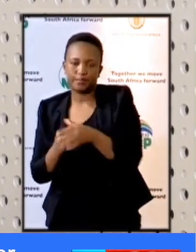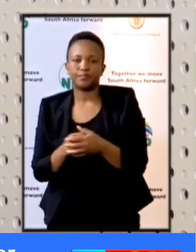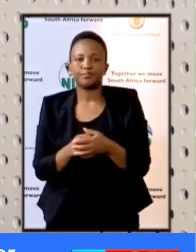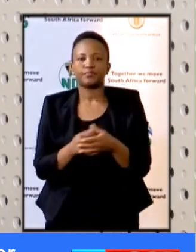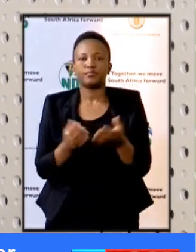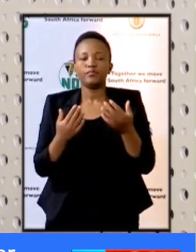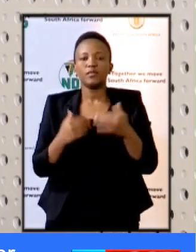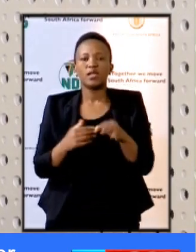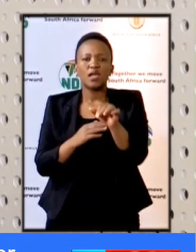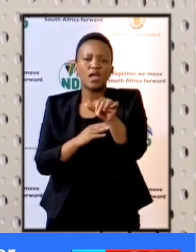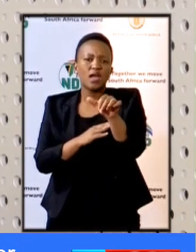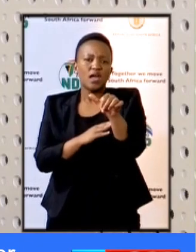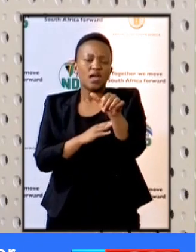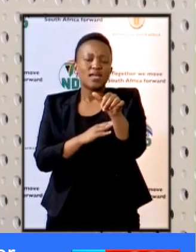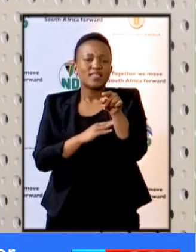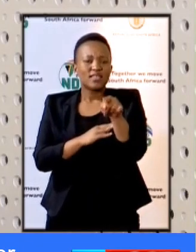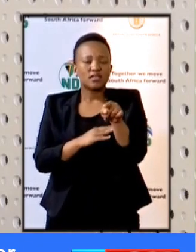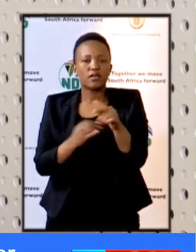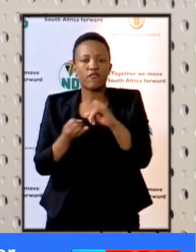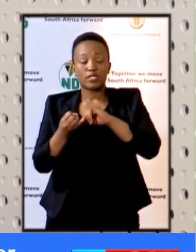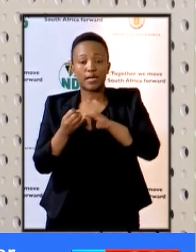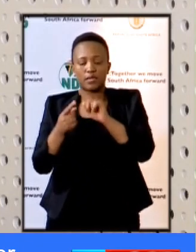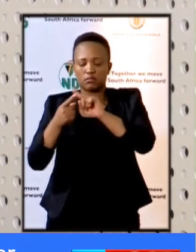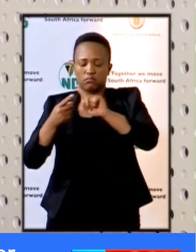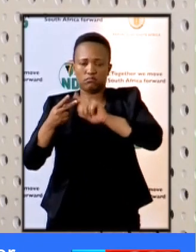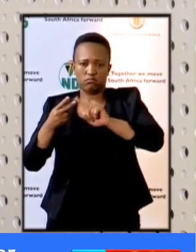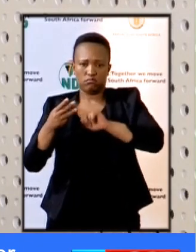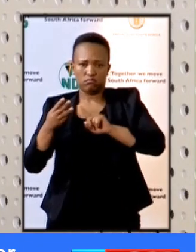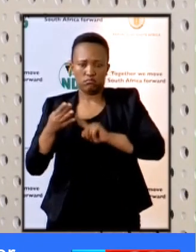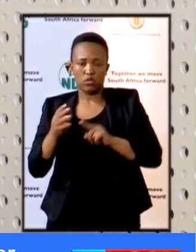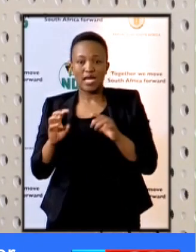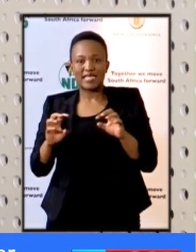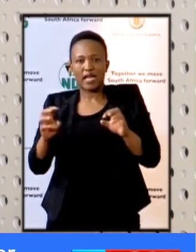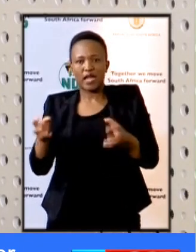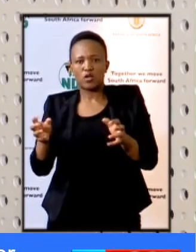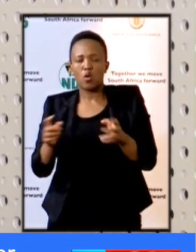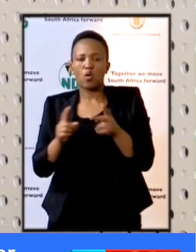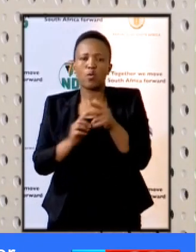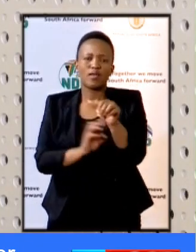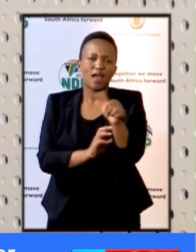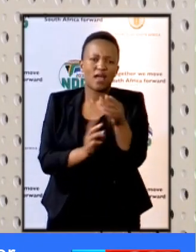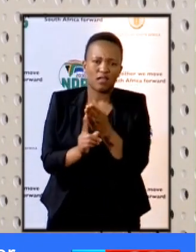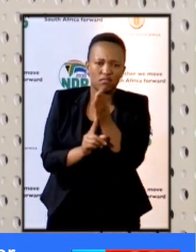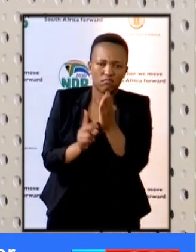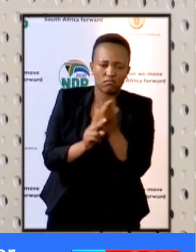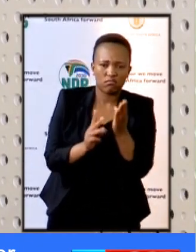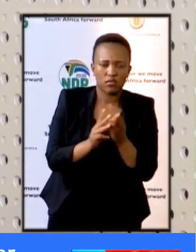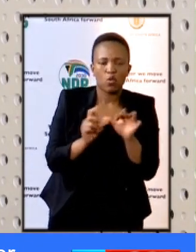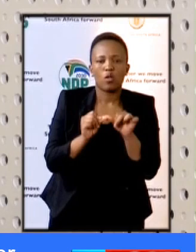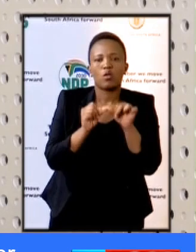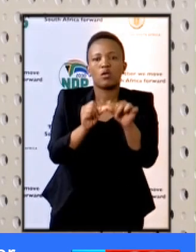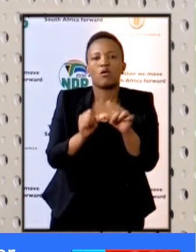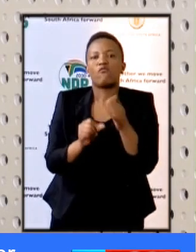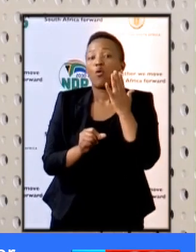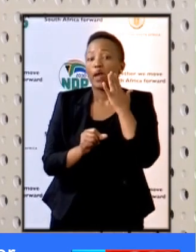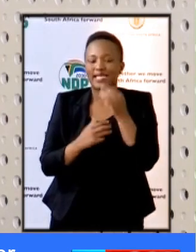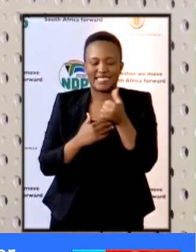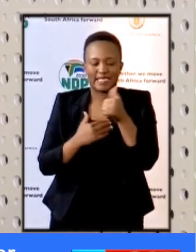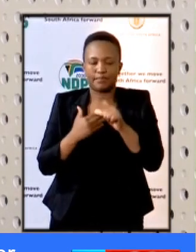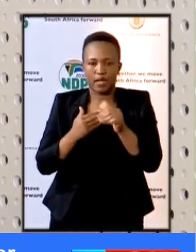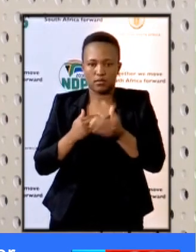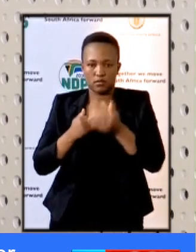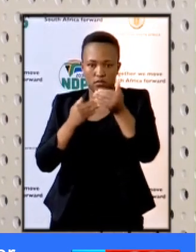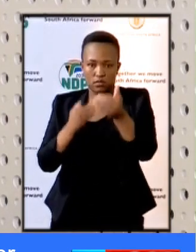key subjects and are in the process of being expanded and will continue for 6 months. The use